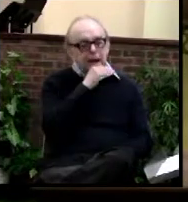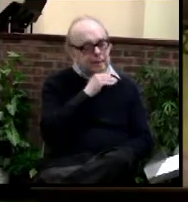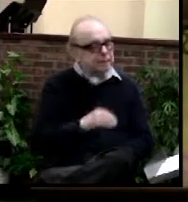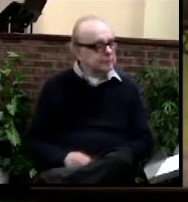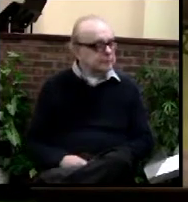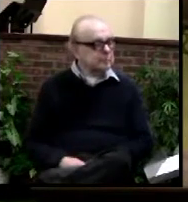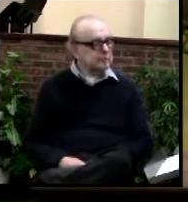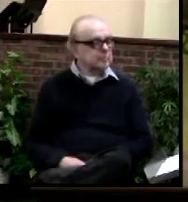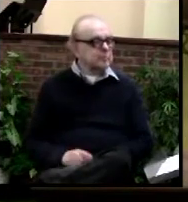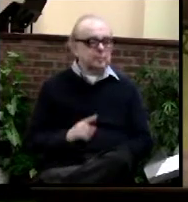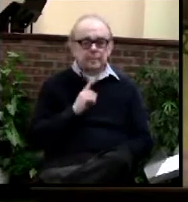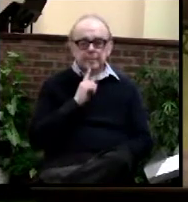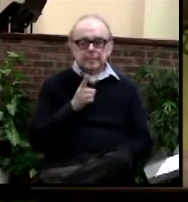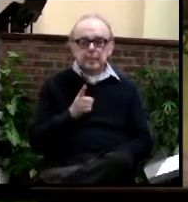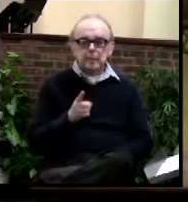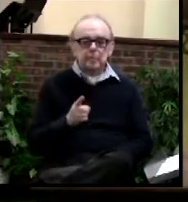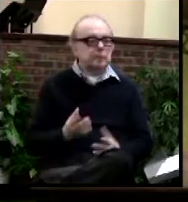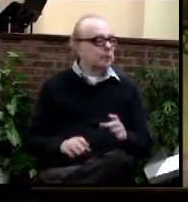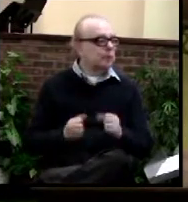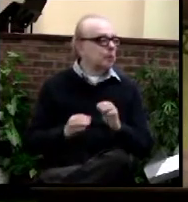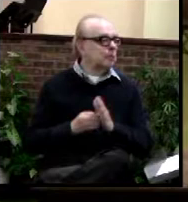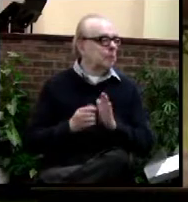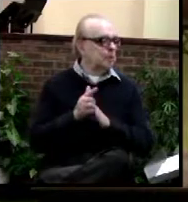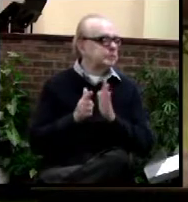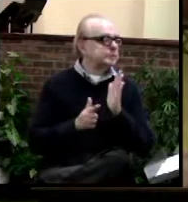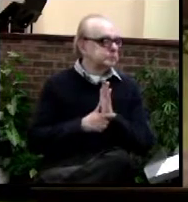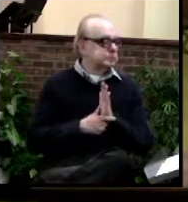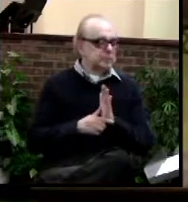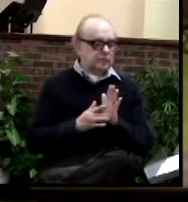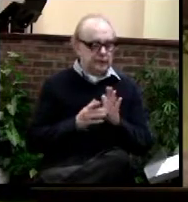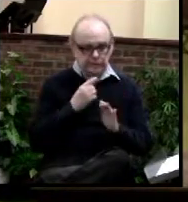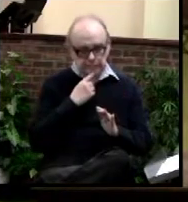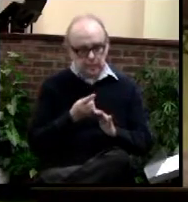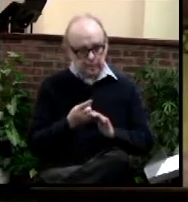And in reality, he probably broke some more. But Jesus was telling him.